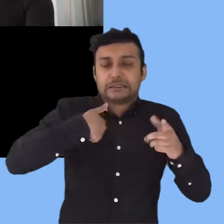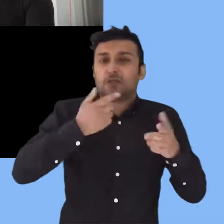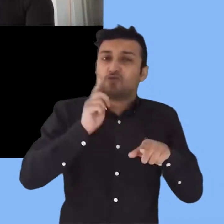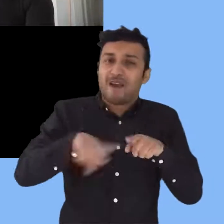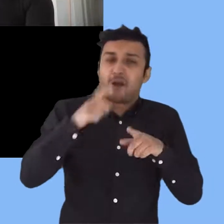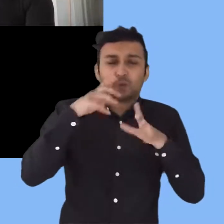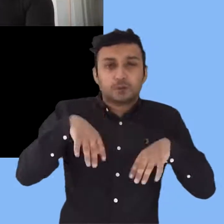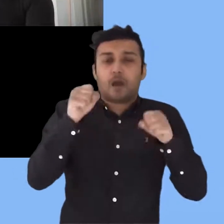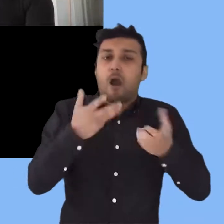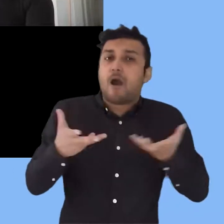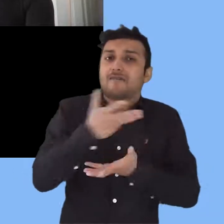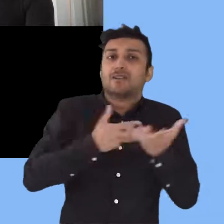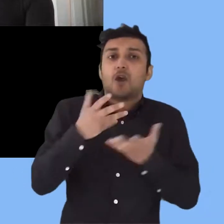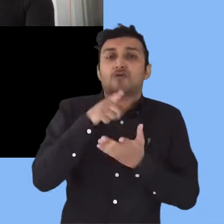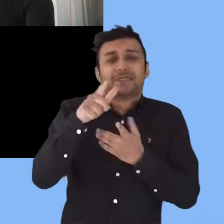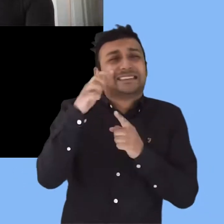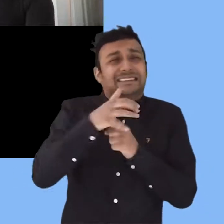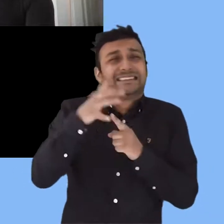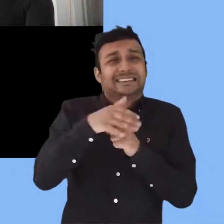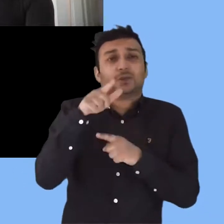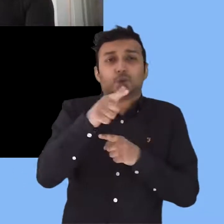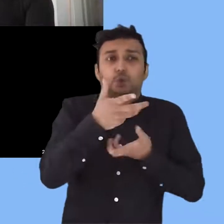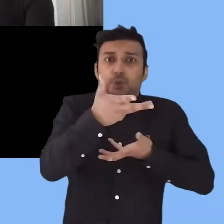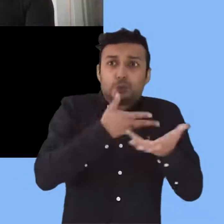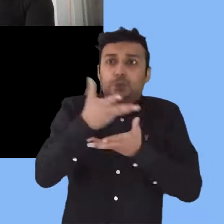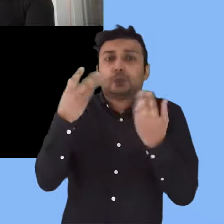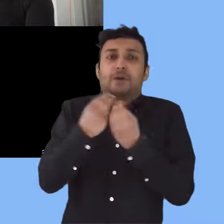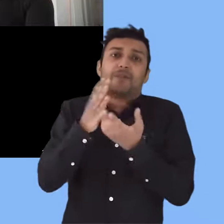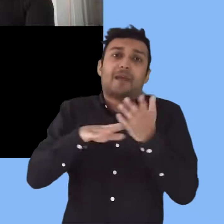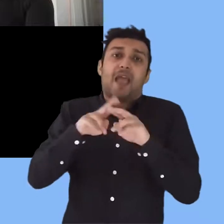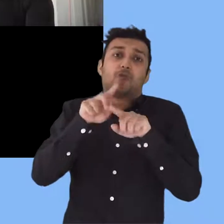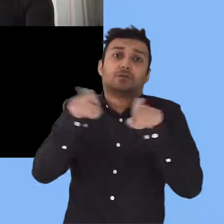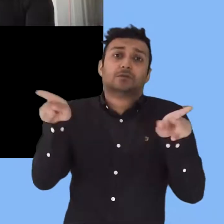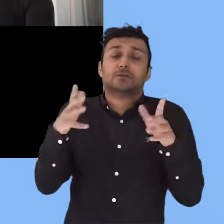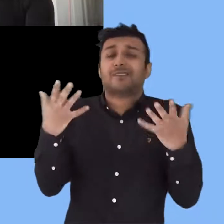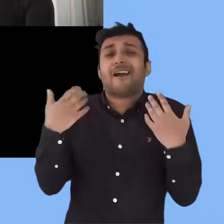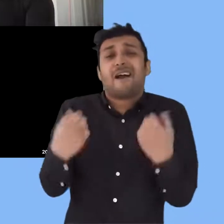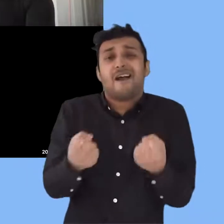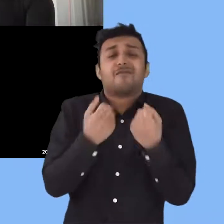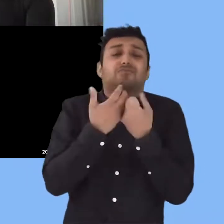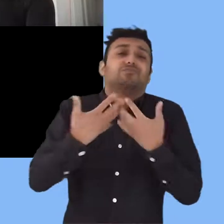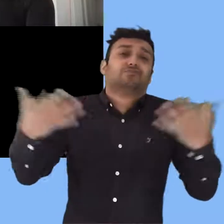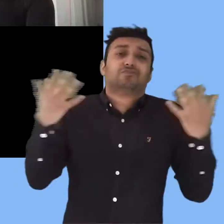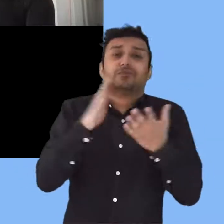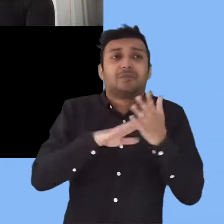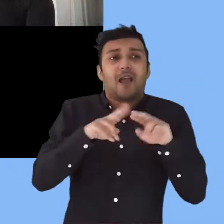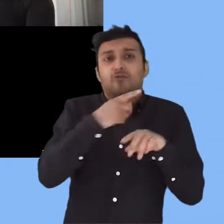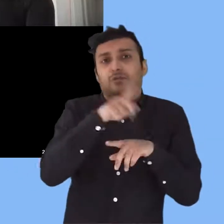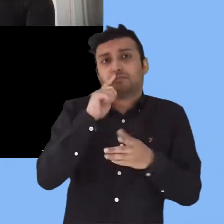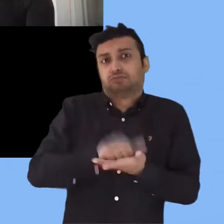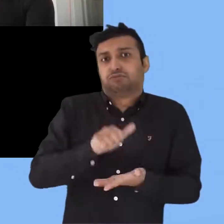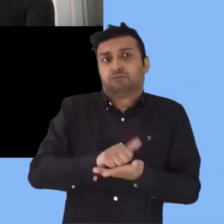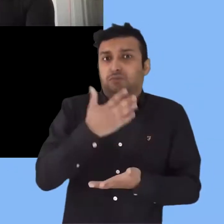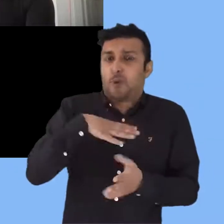really important in promoting a more anti-racist culture. And there are plenty of parents that do want to be having these conversations on anti-racism as